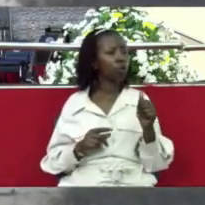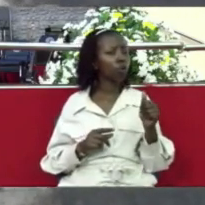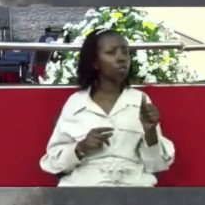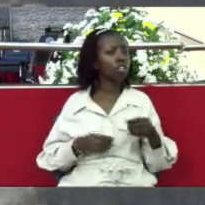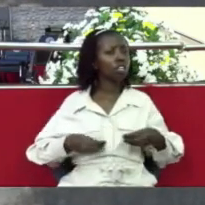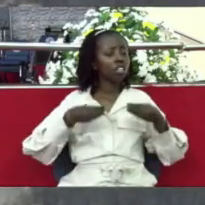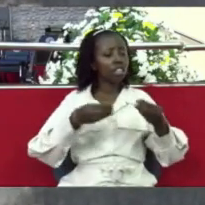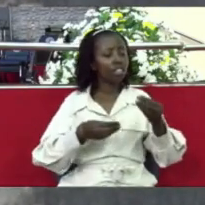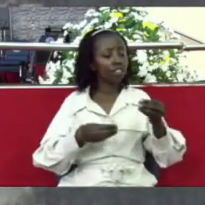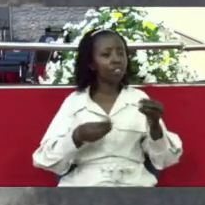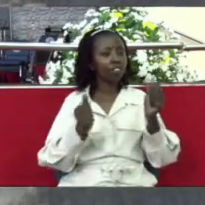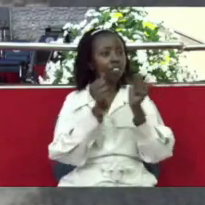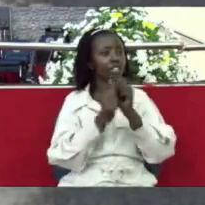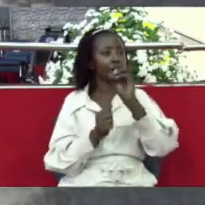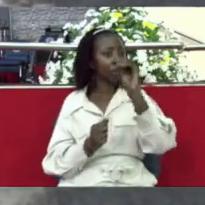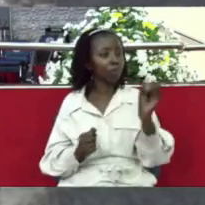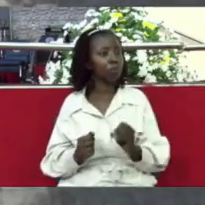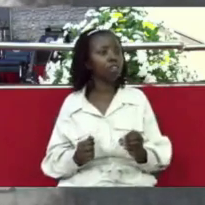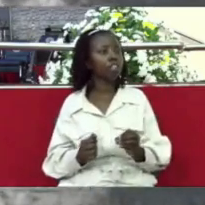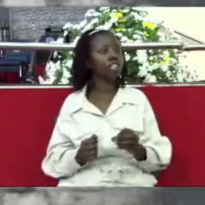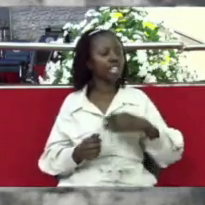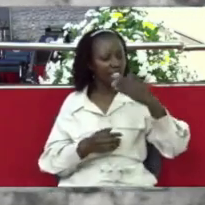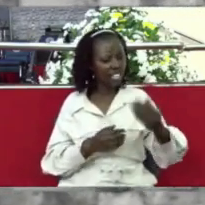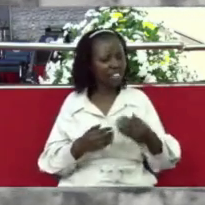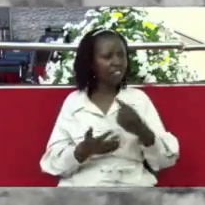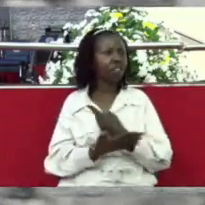I'll give you your money back.